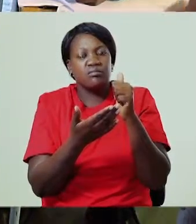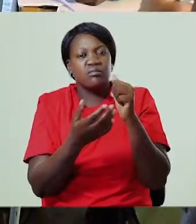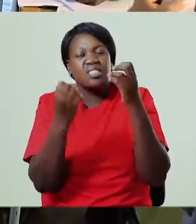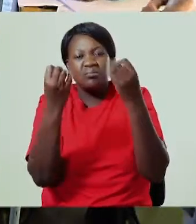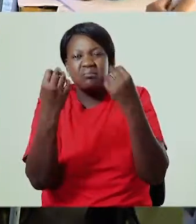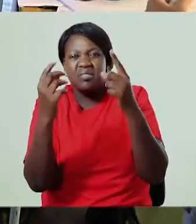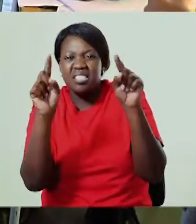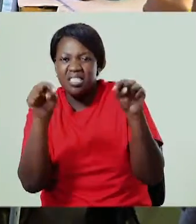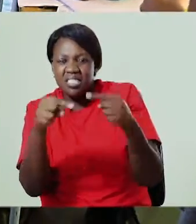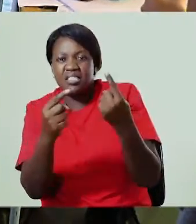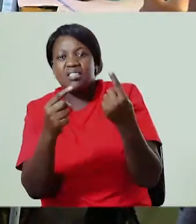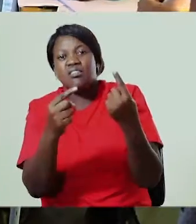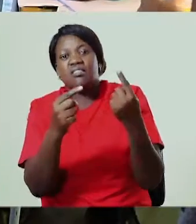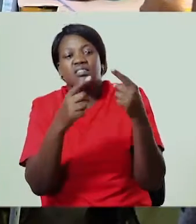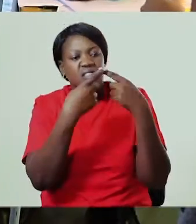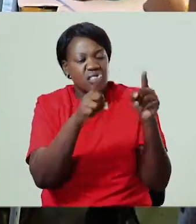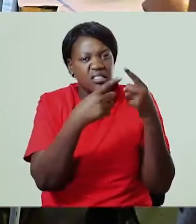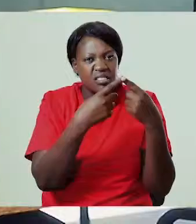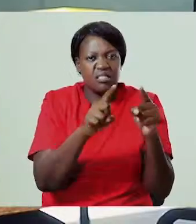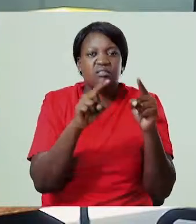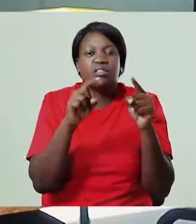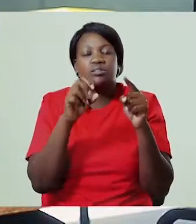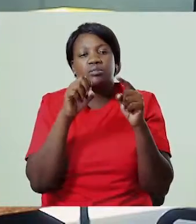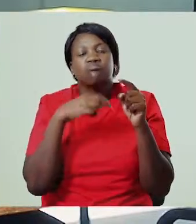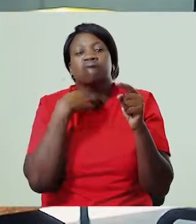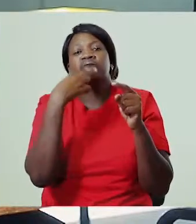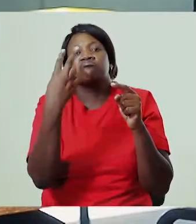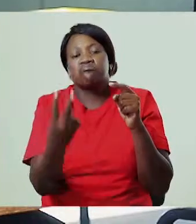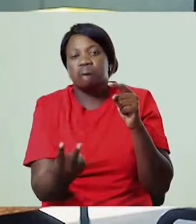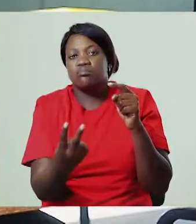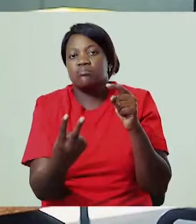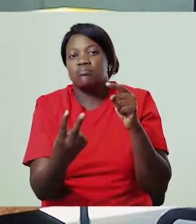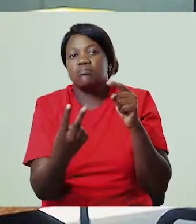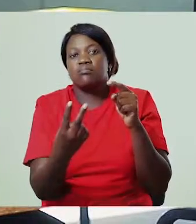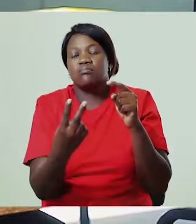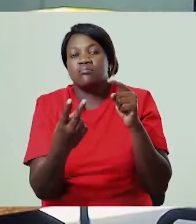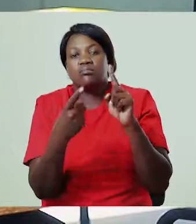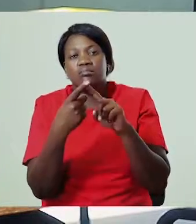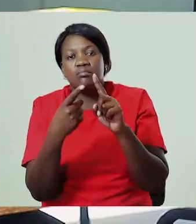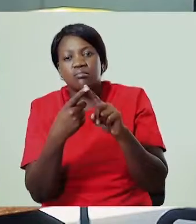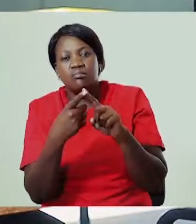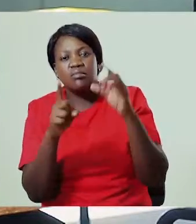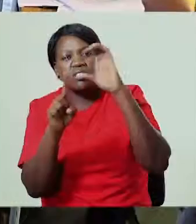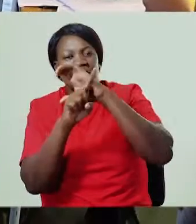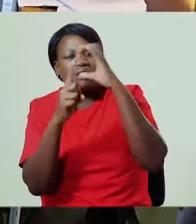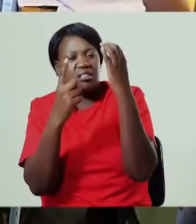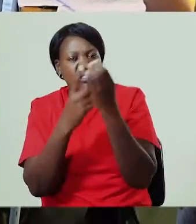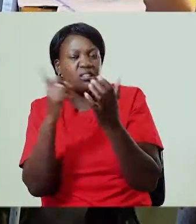many themes as the author has different main messages. One main theme is the traditional